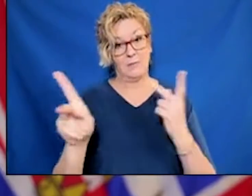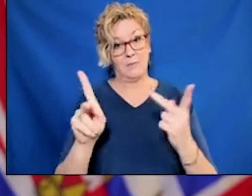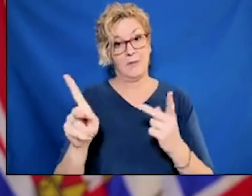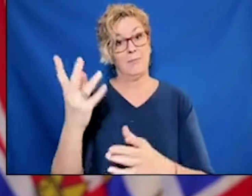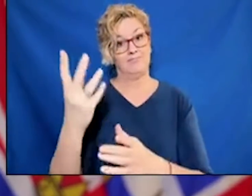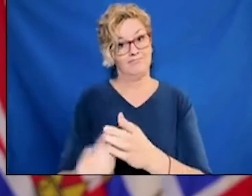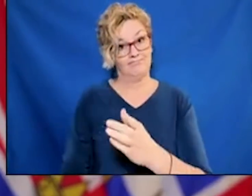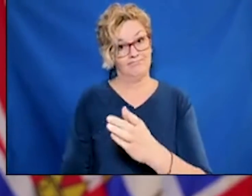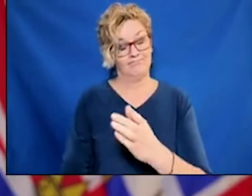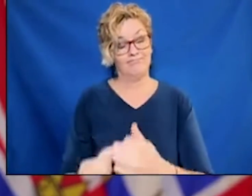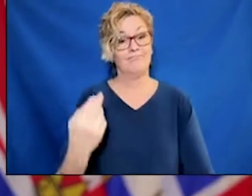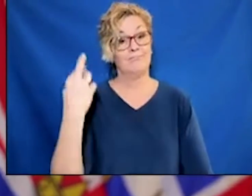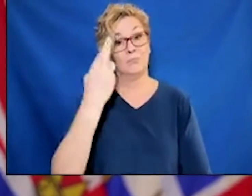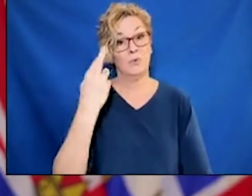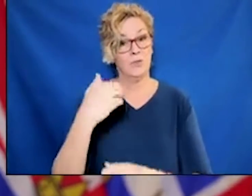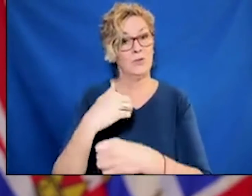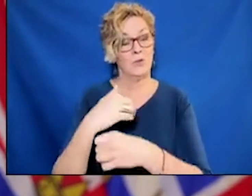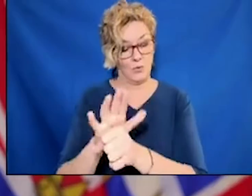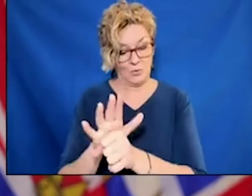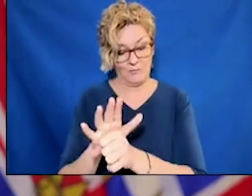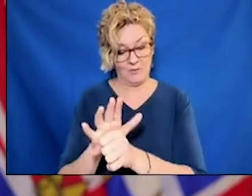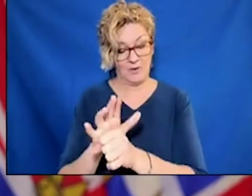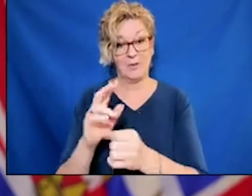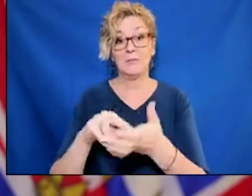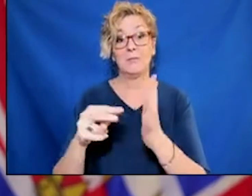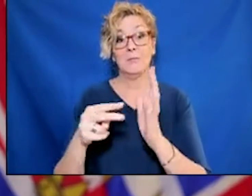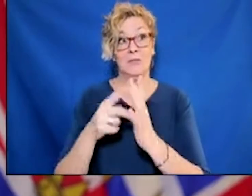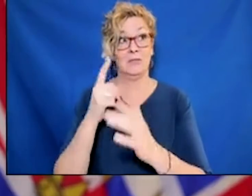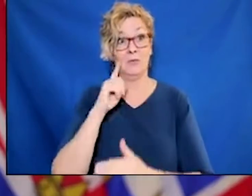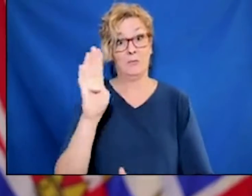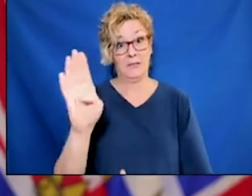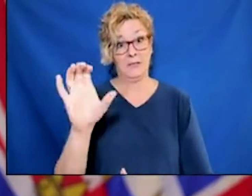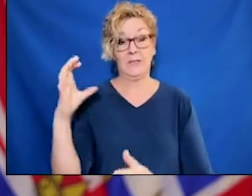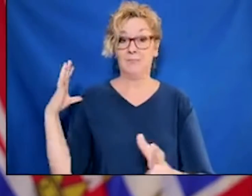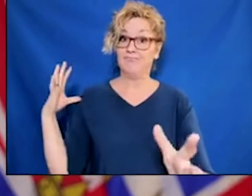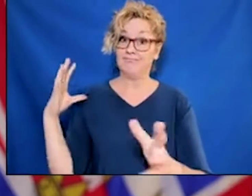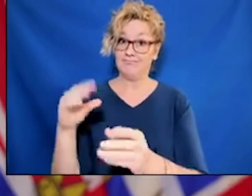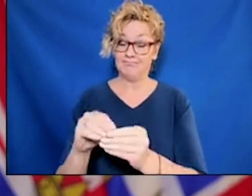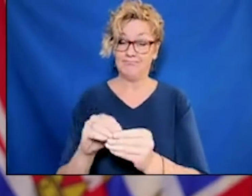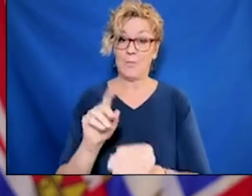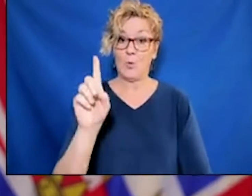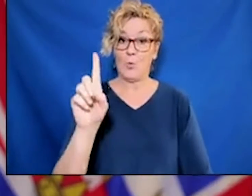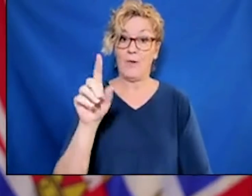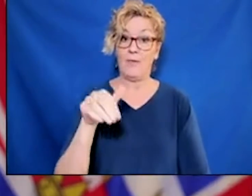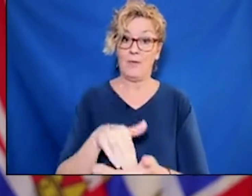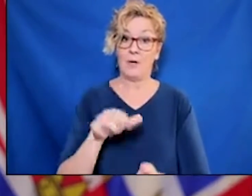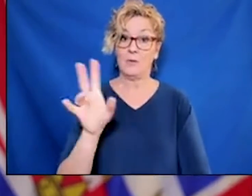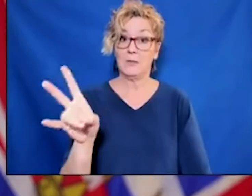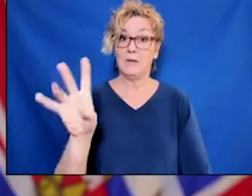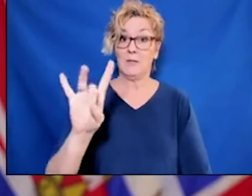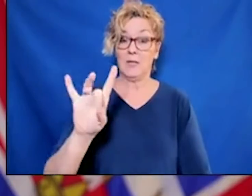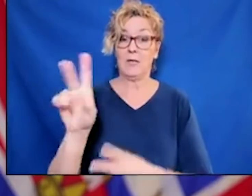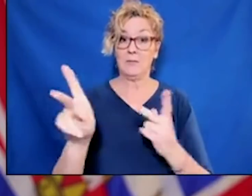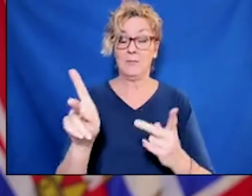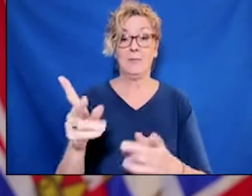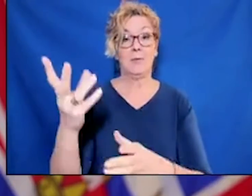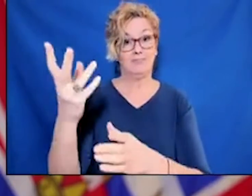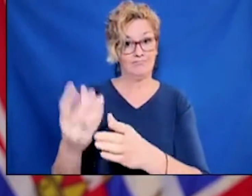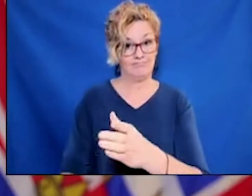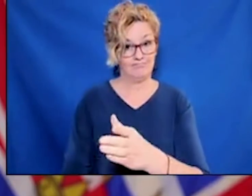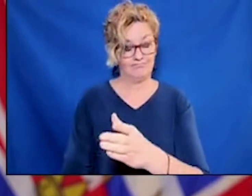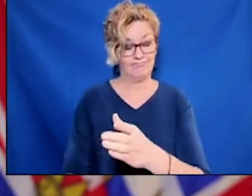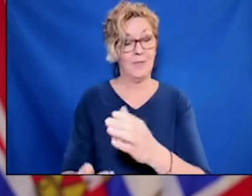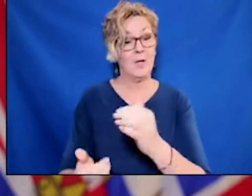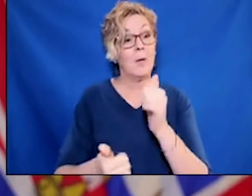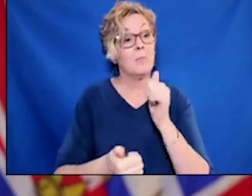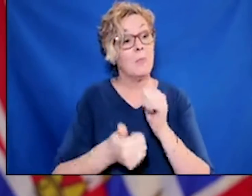total number to 1,078 people who've died. The vast majority of those are seniors and